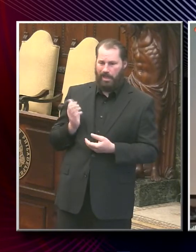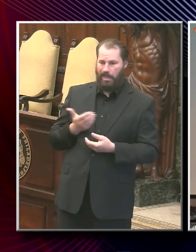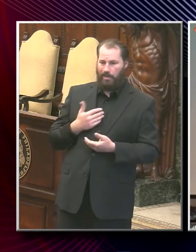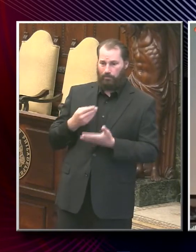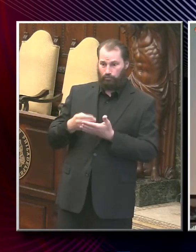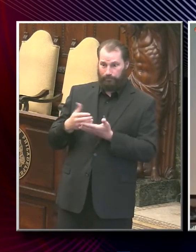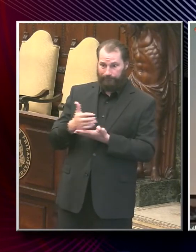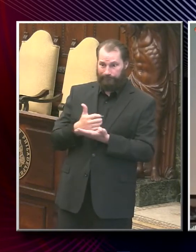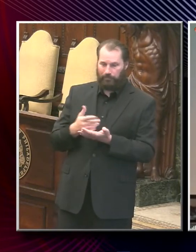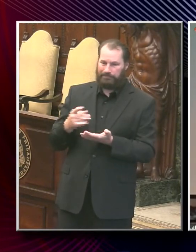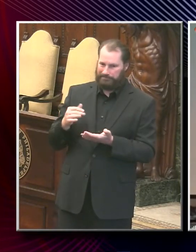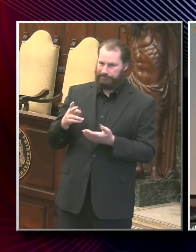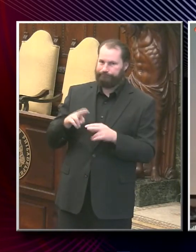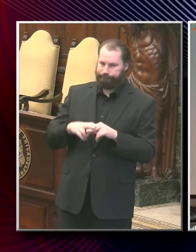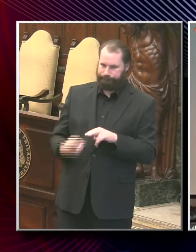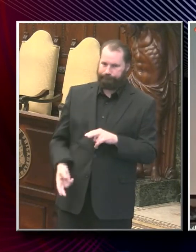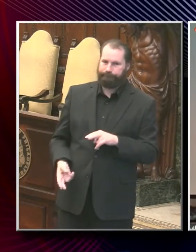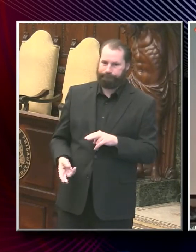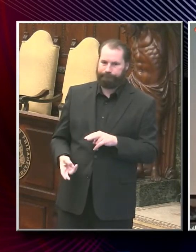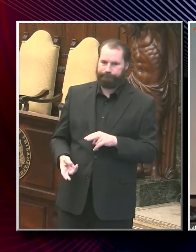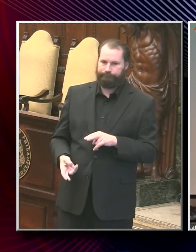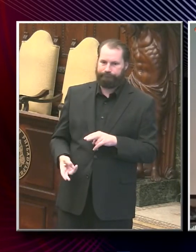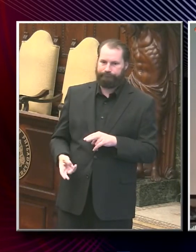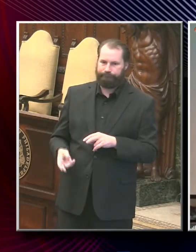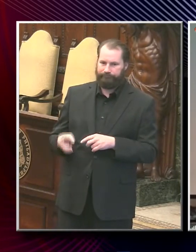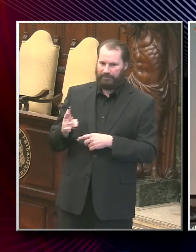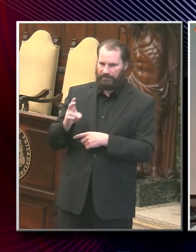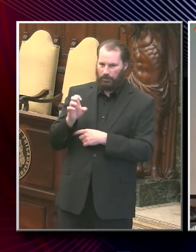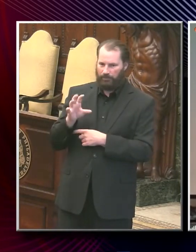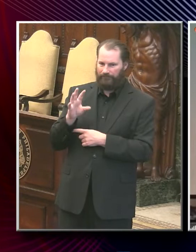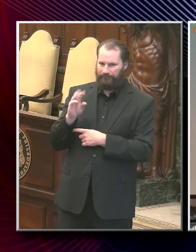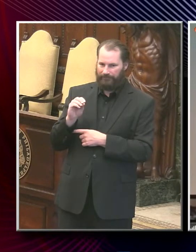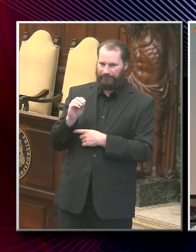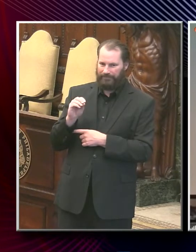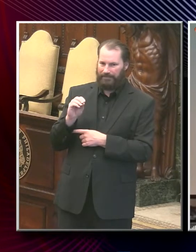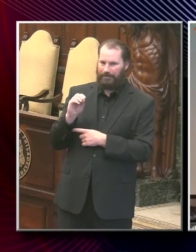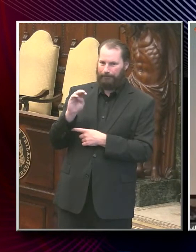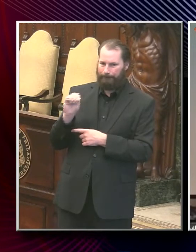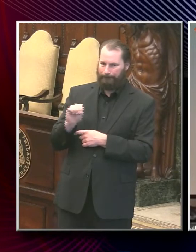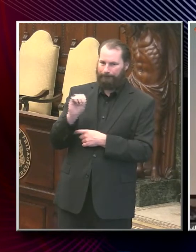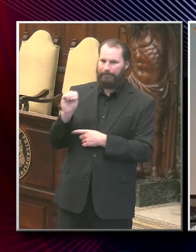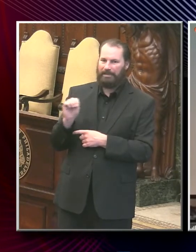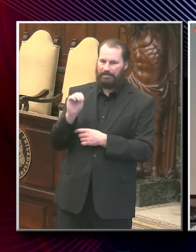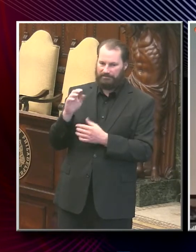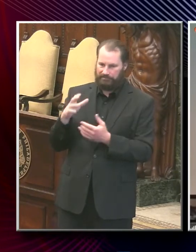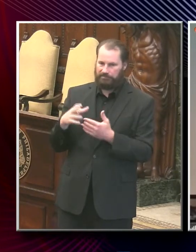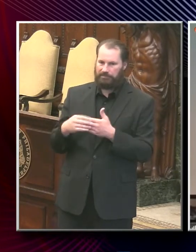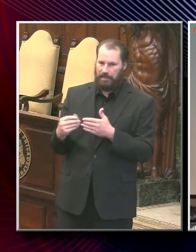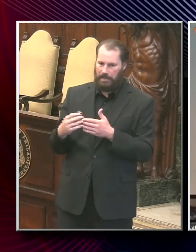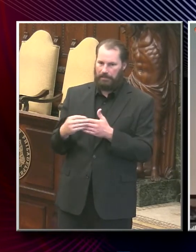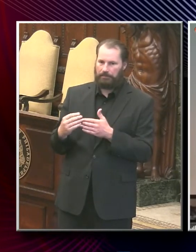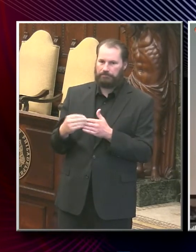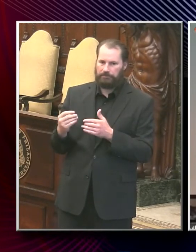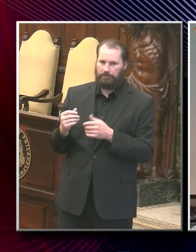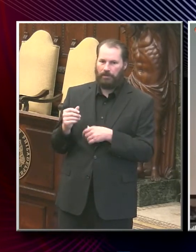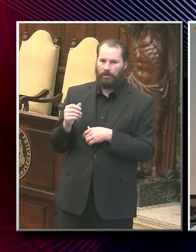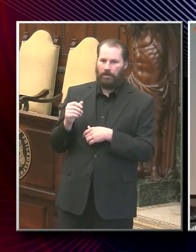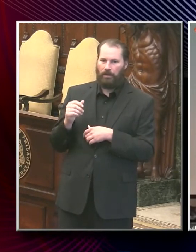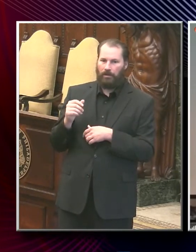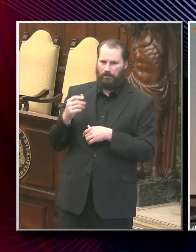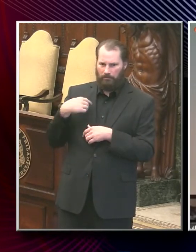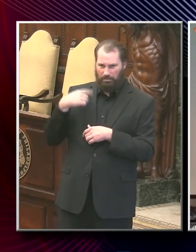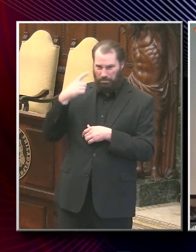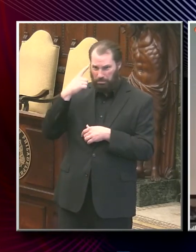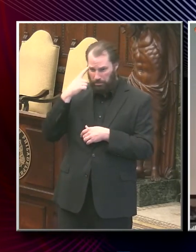to have $750 million in a hole rather than $650 million hole. But